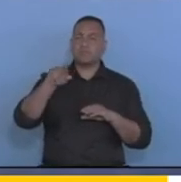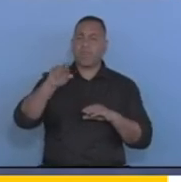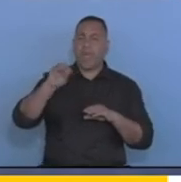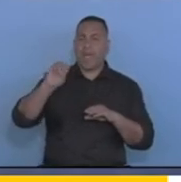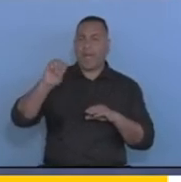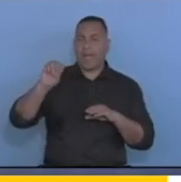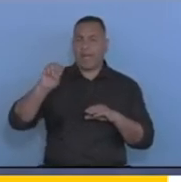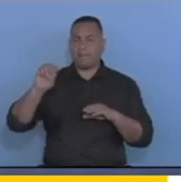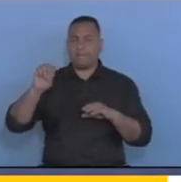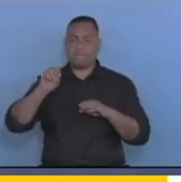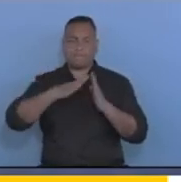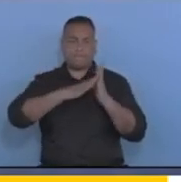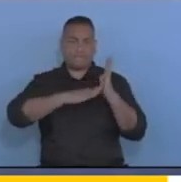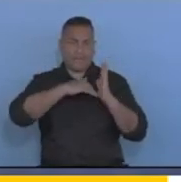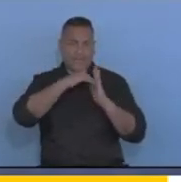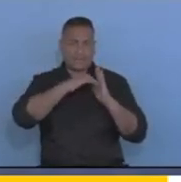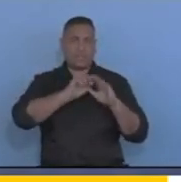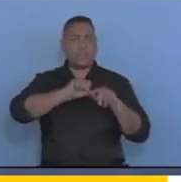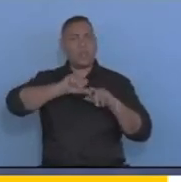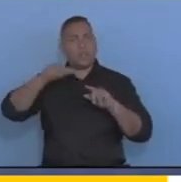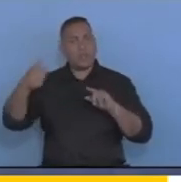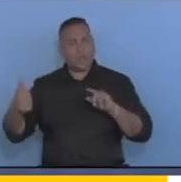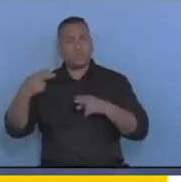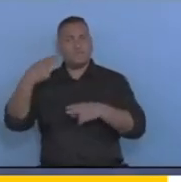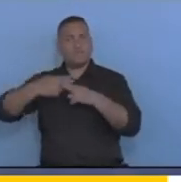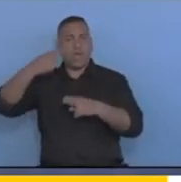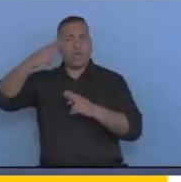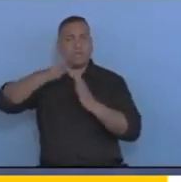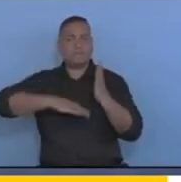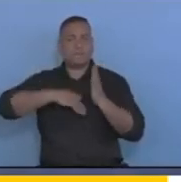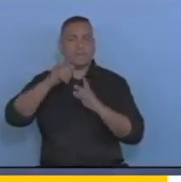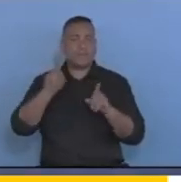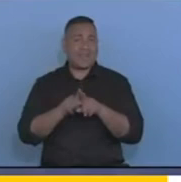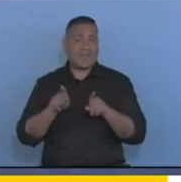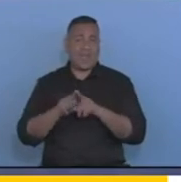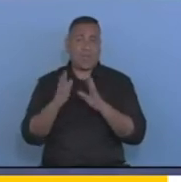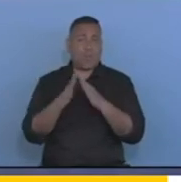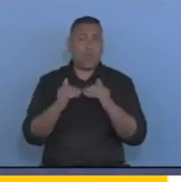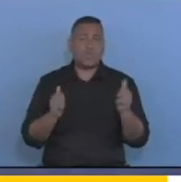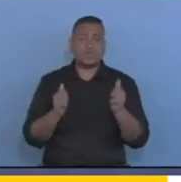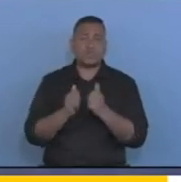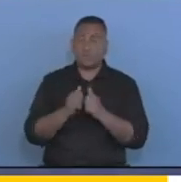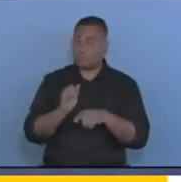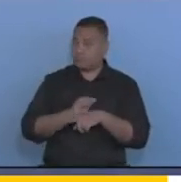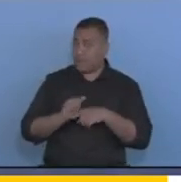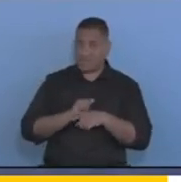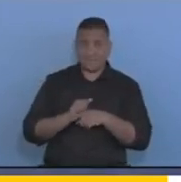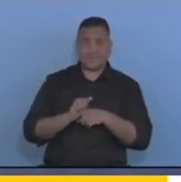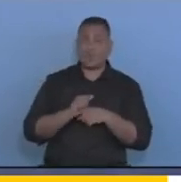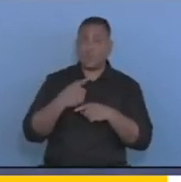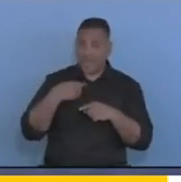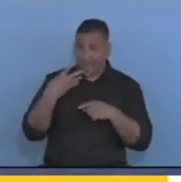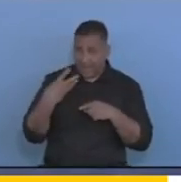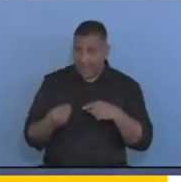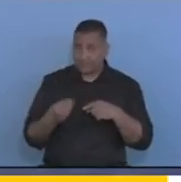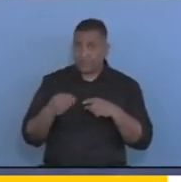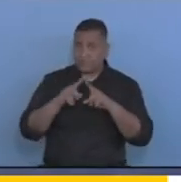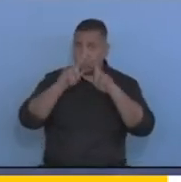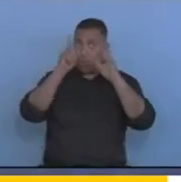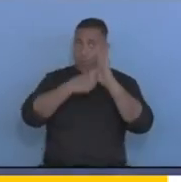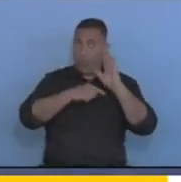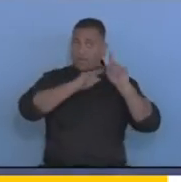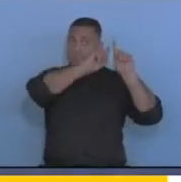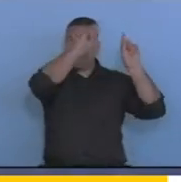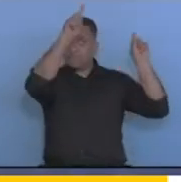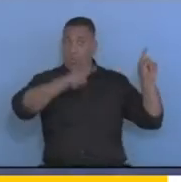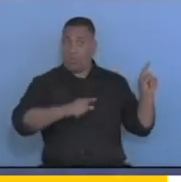you must teach them that. Even in my workshop, it's not just practical. I will put them down. I have a whiteboard in my office. So before they